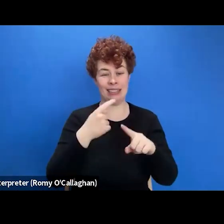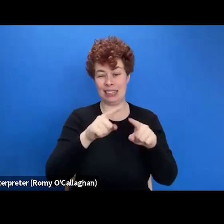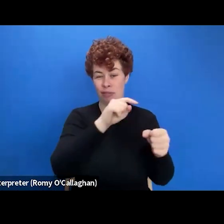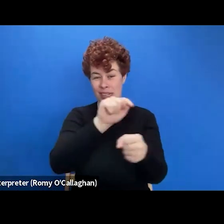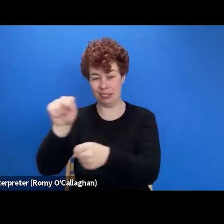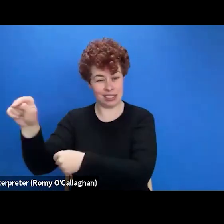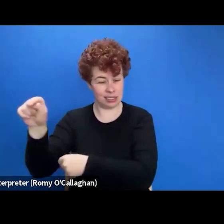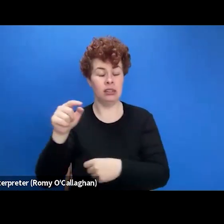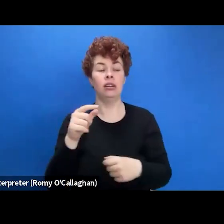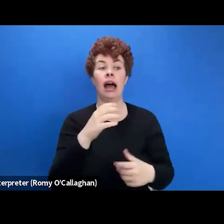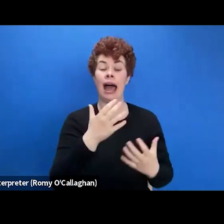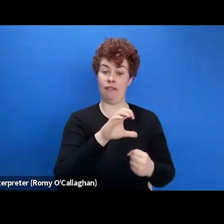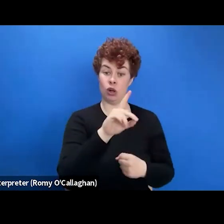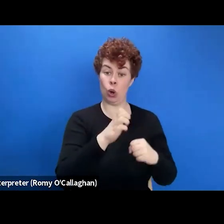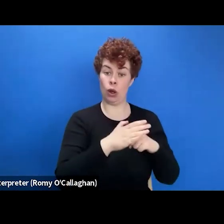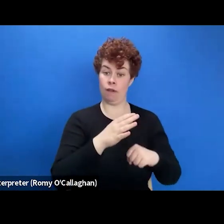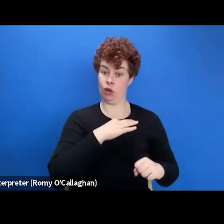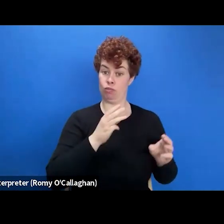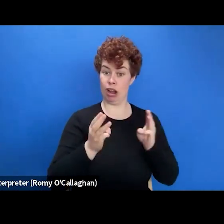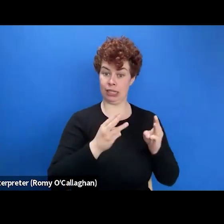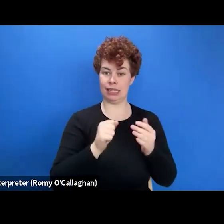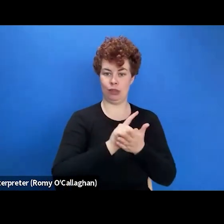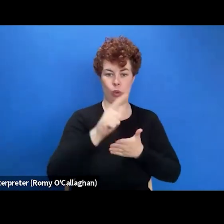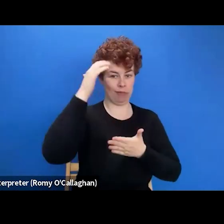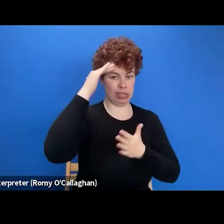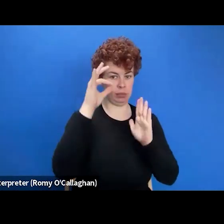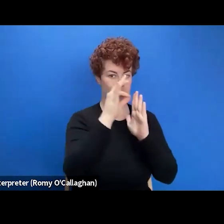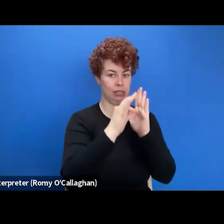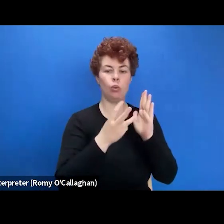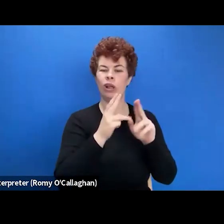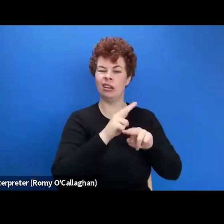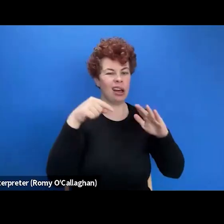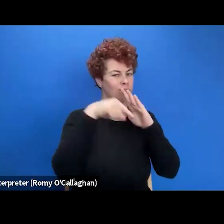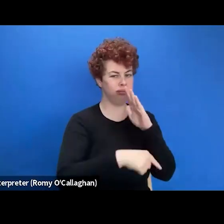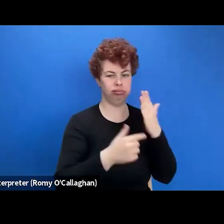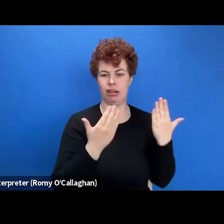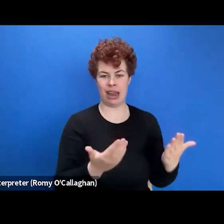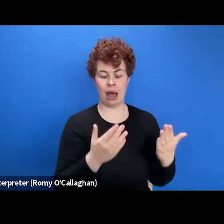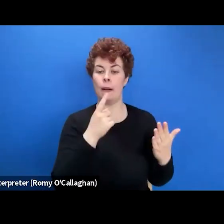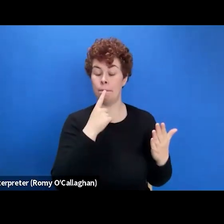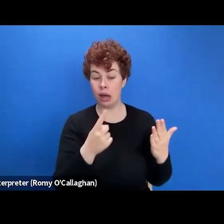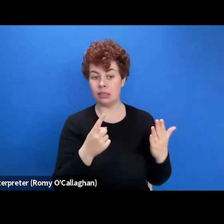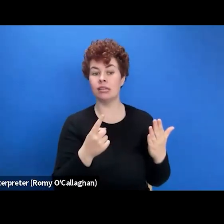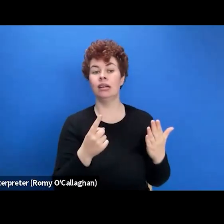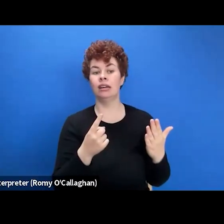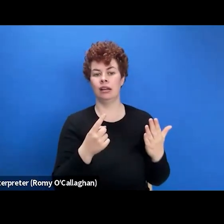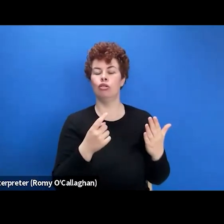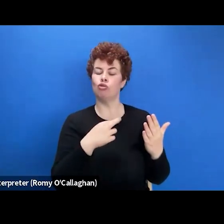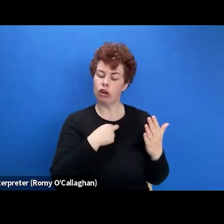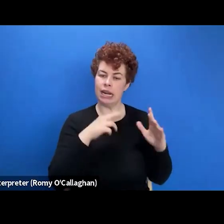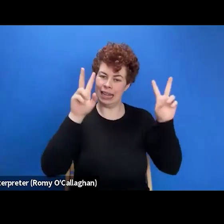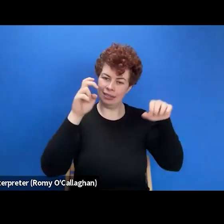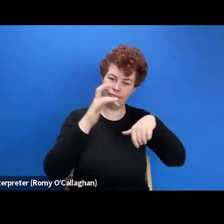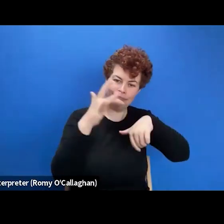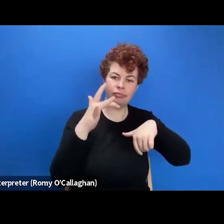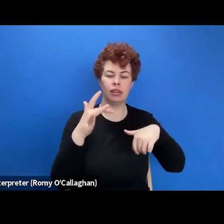good practice where it has 12 principles. I won't go through them all here, but very much about exploring root